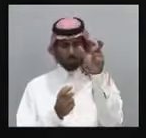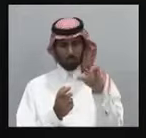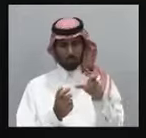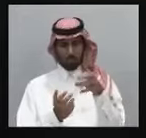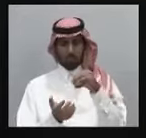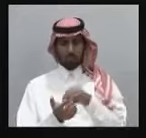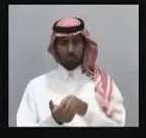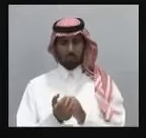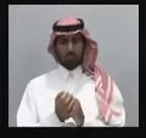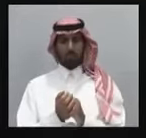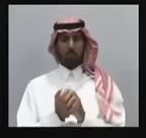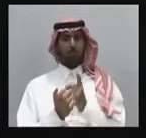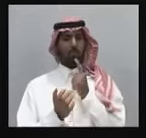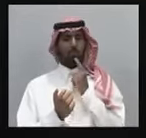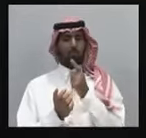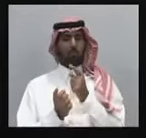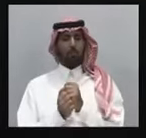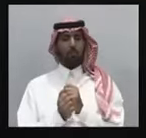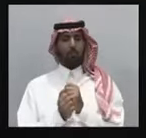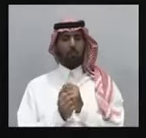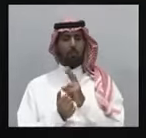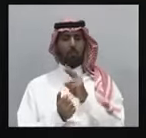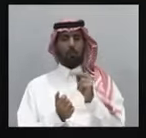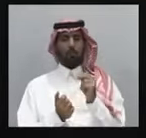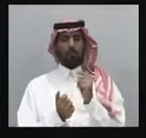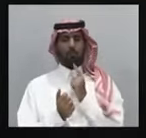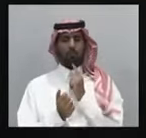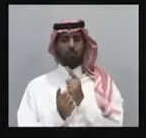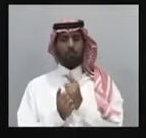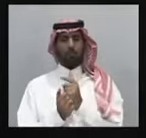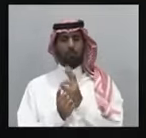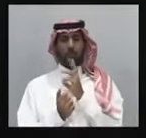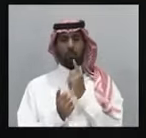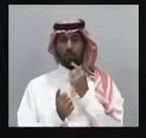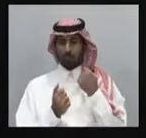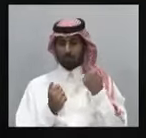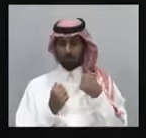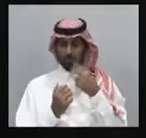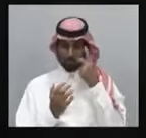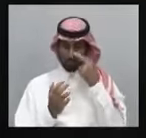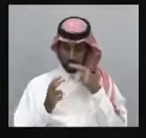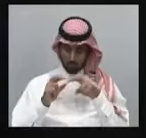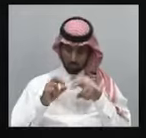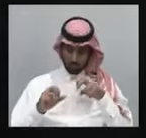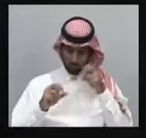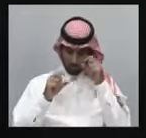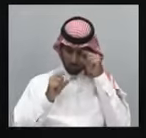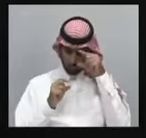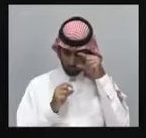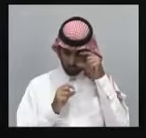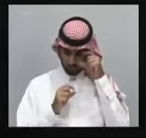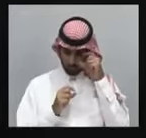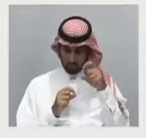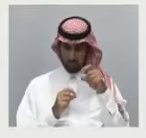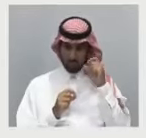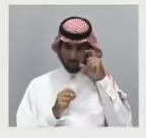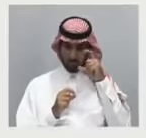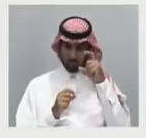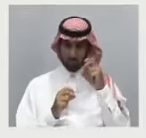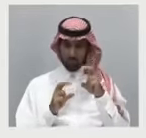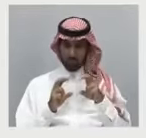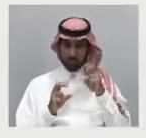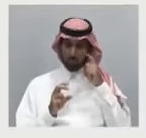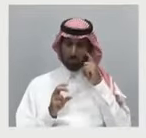interns? You are supposed to be careful because you are working in a